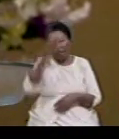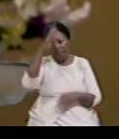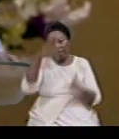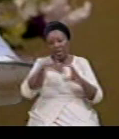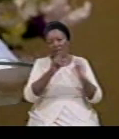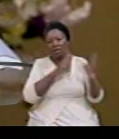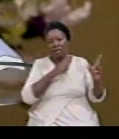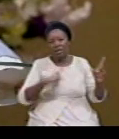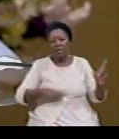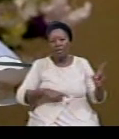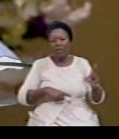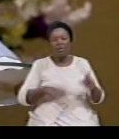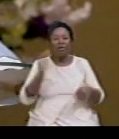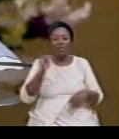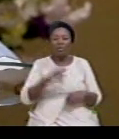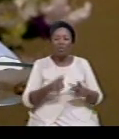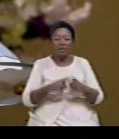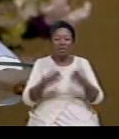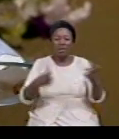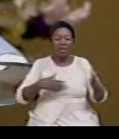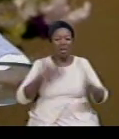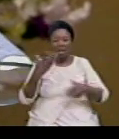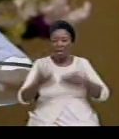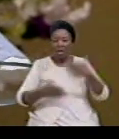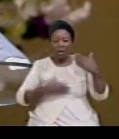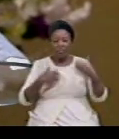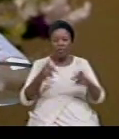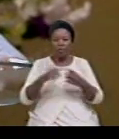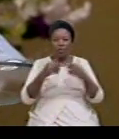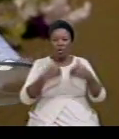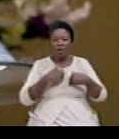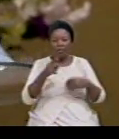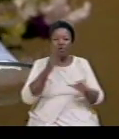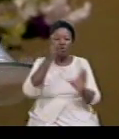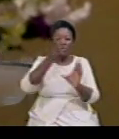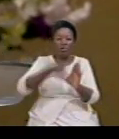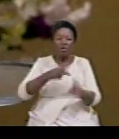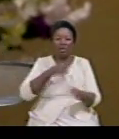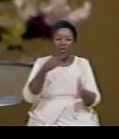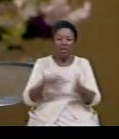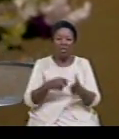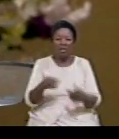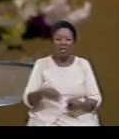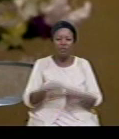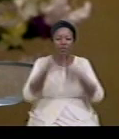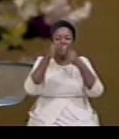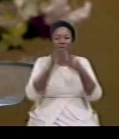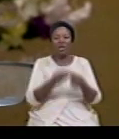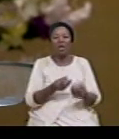we'll be highly delighted to have you join this special banquet.